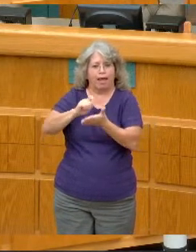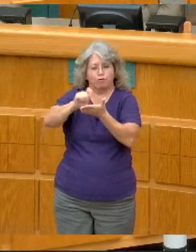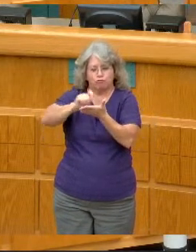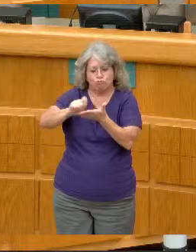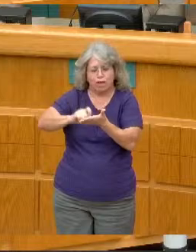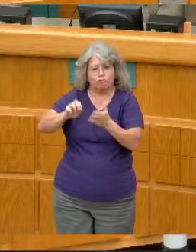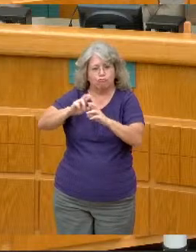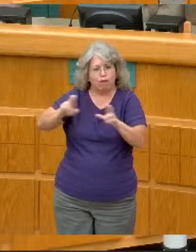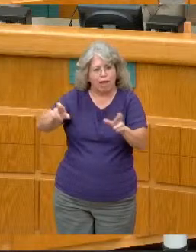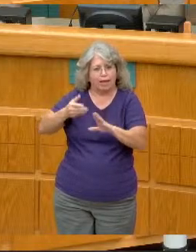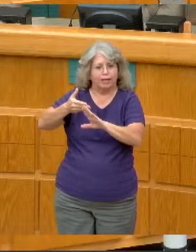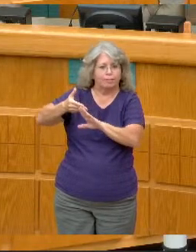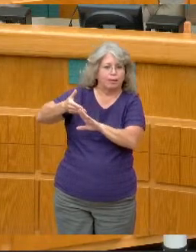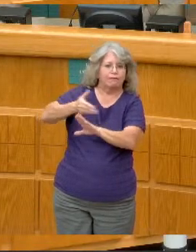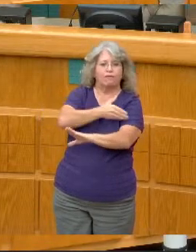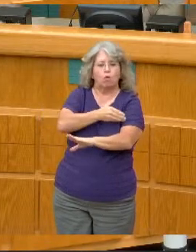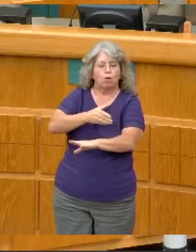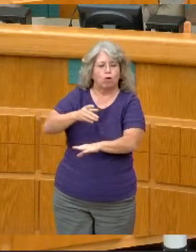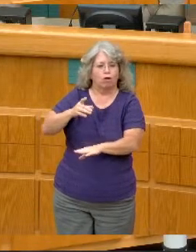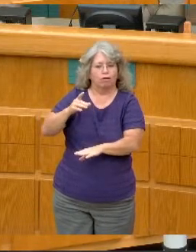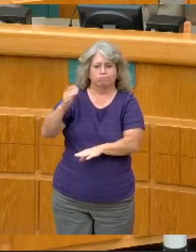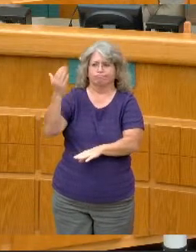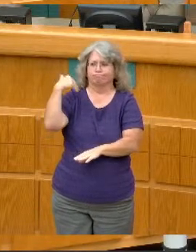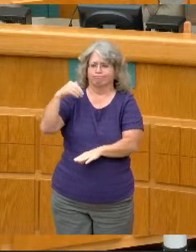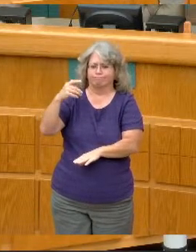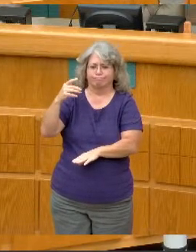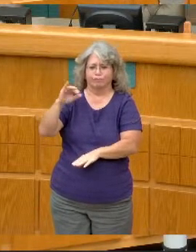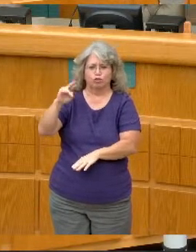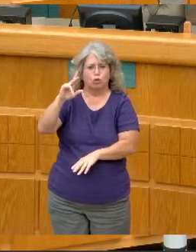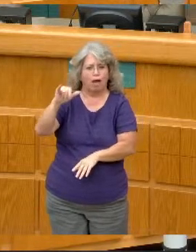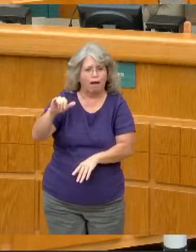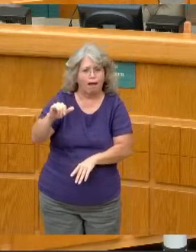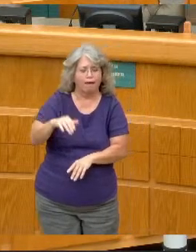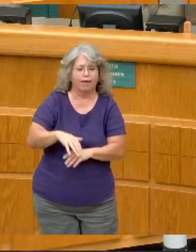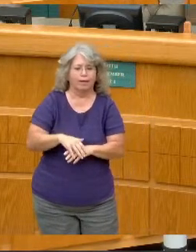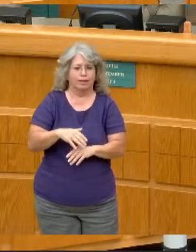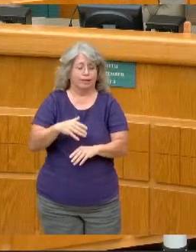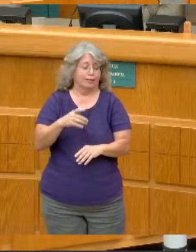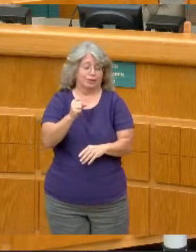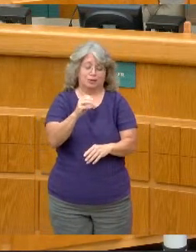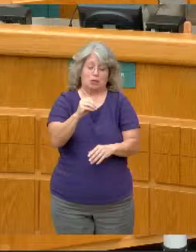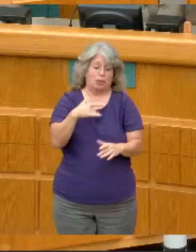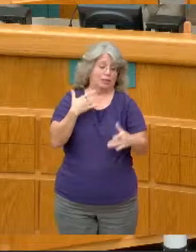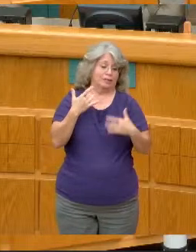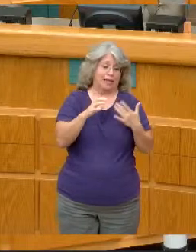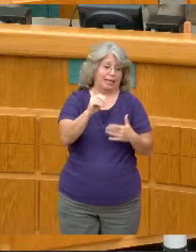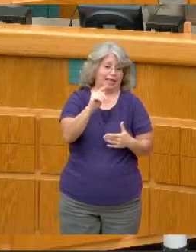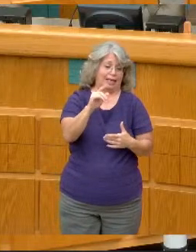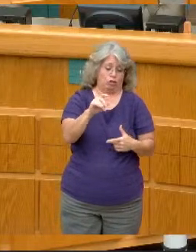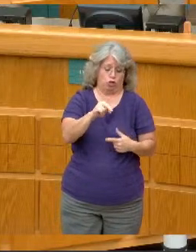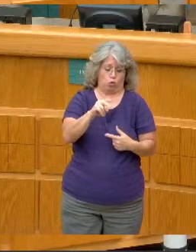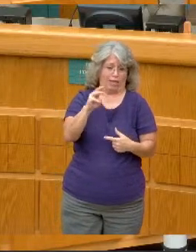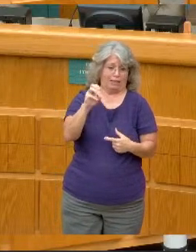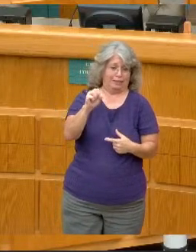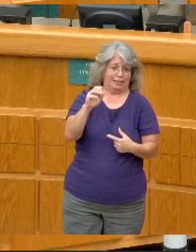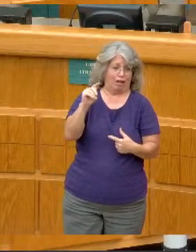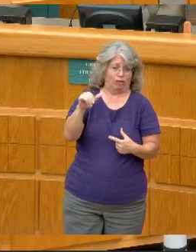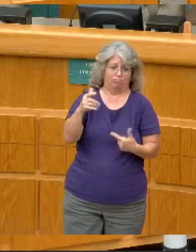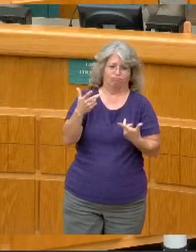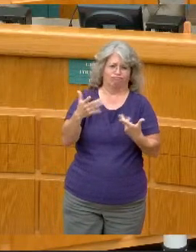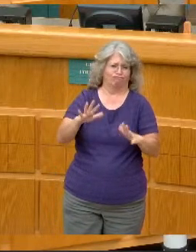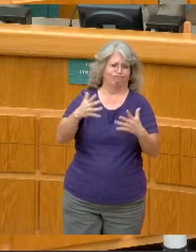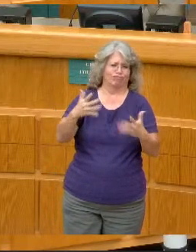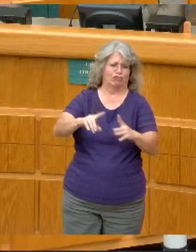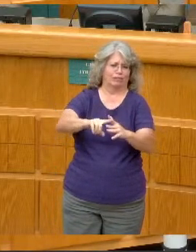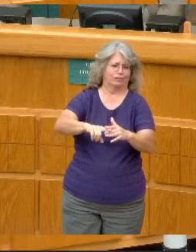And prior to January 1, 2020, we had that plan written. And so that's what's really exciting, is you can count